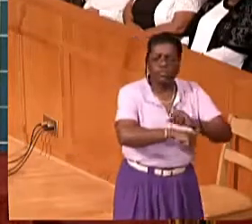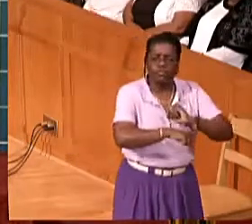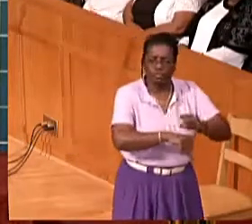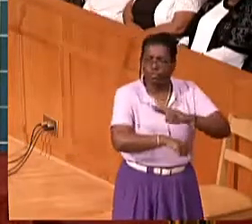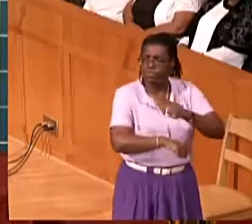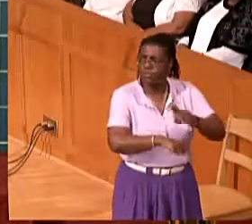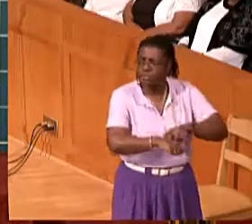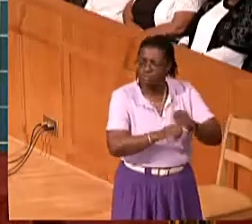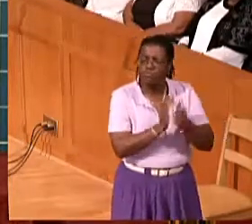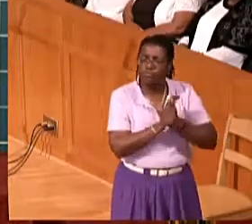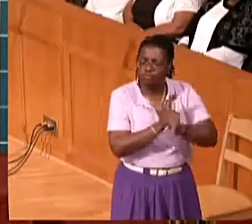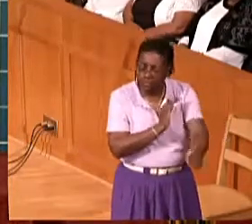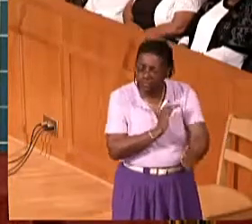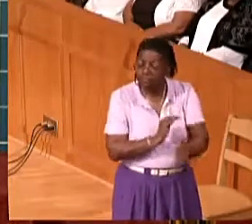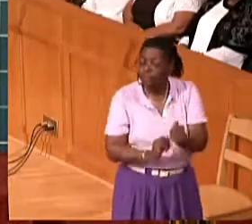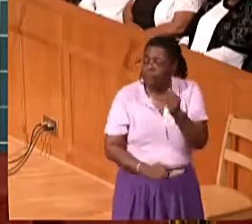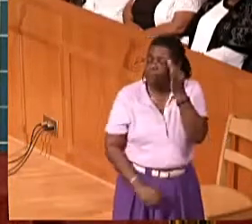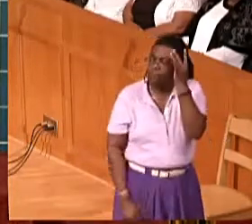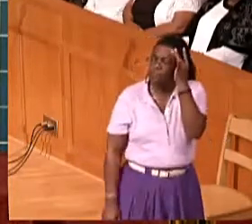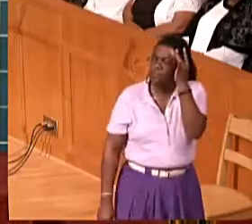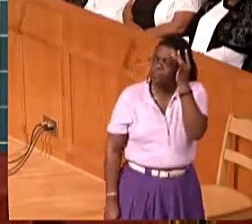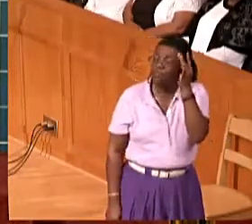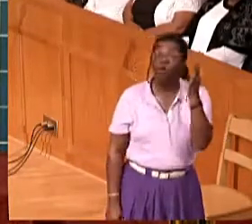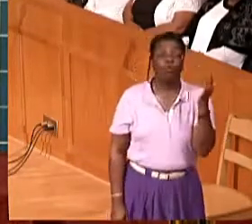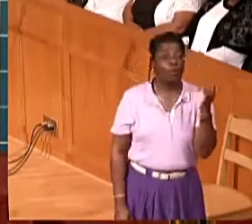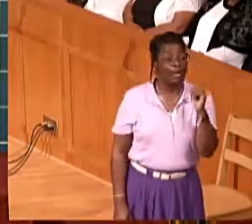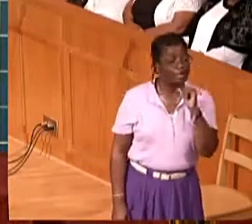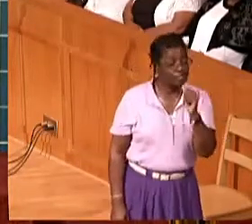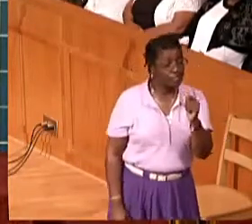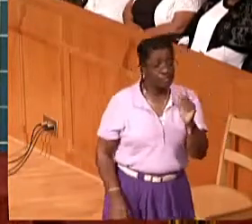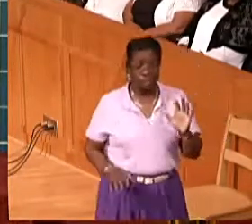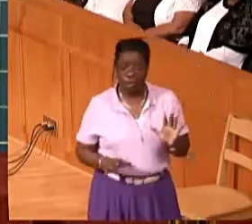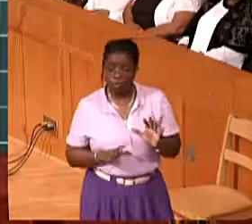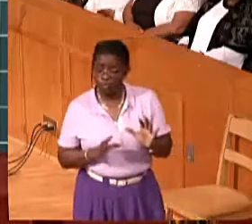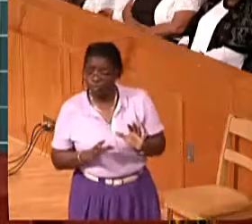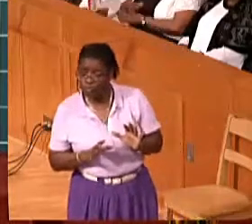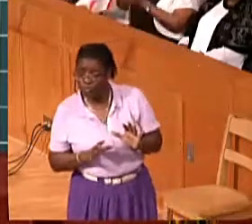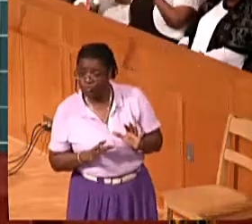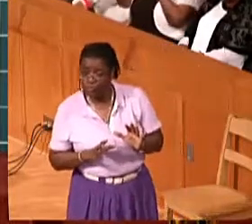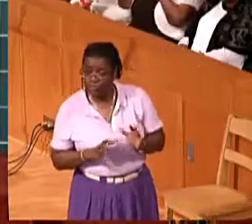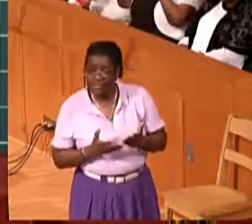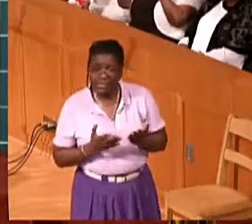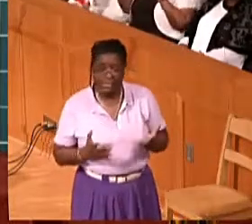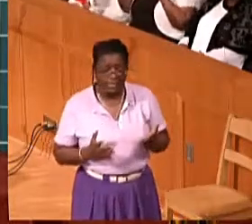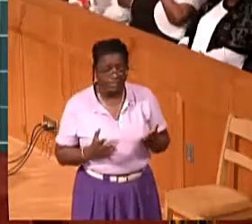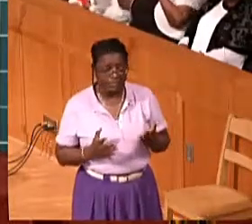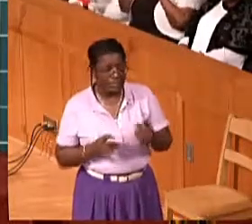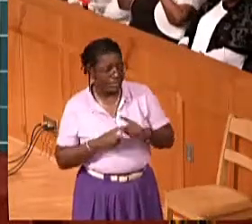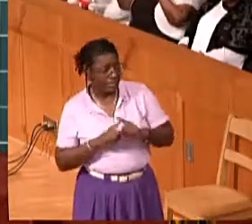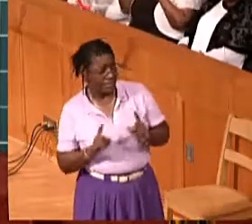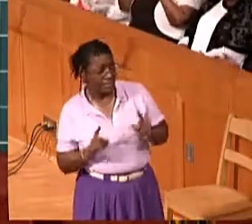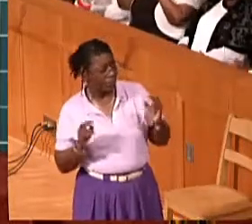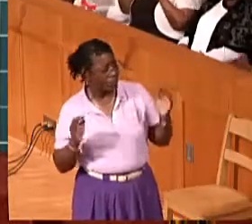wondering why you can't get anything else? It's because you won't use what you got. Come on, help me